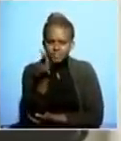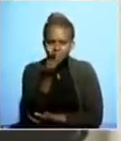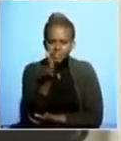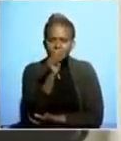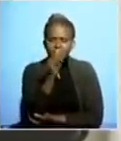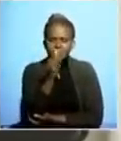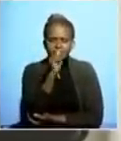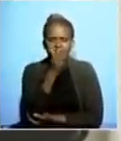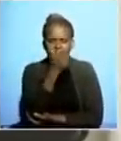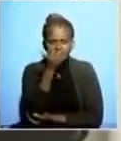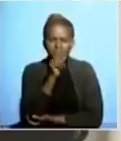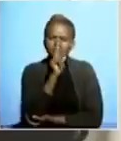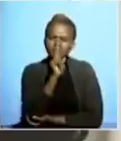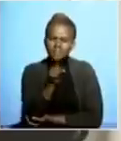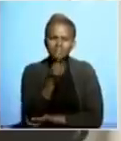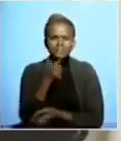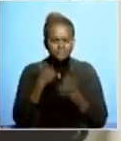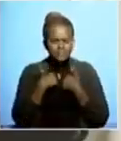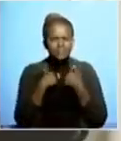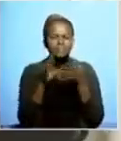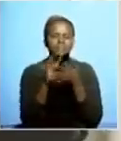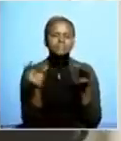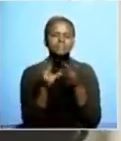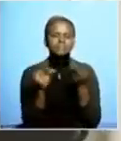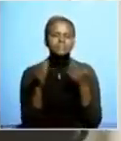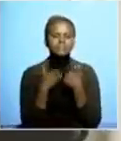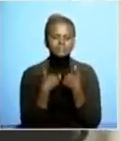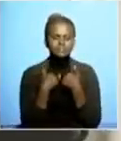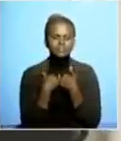to generate stories,